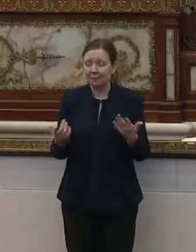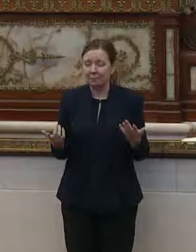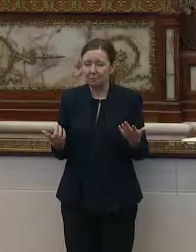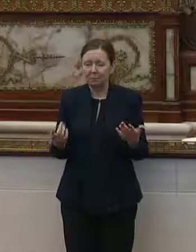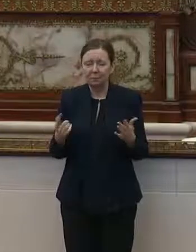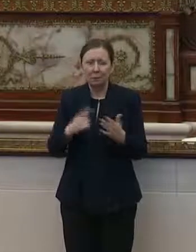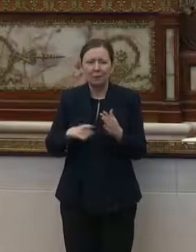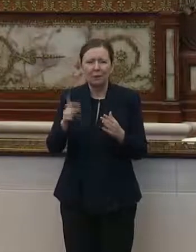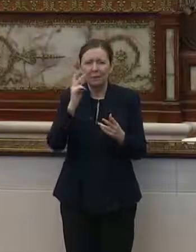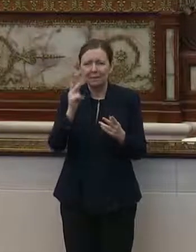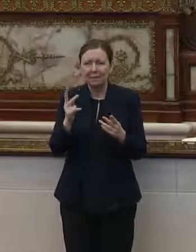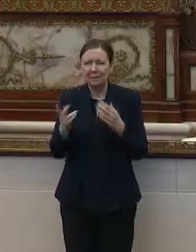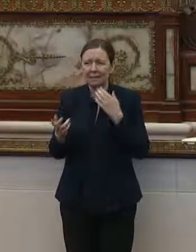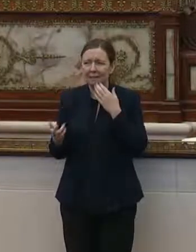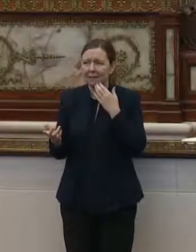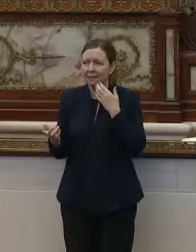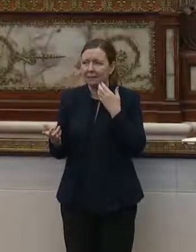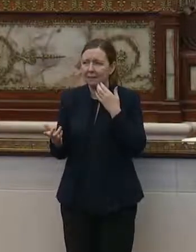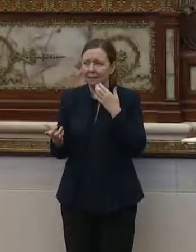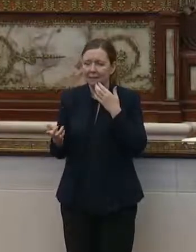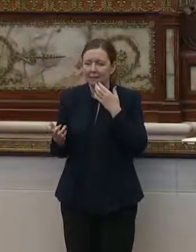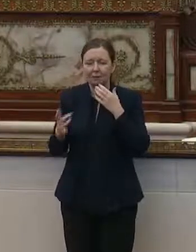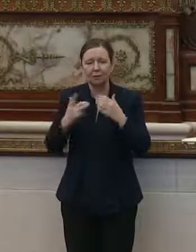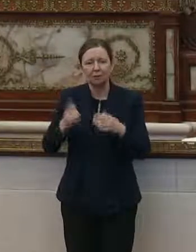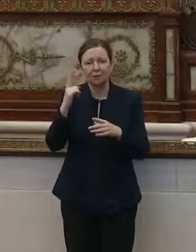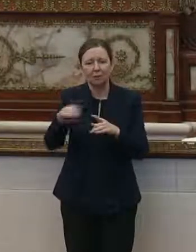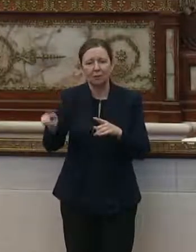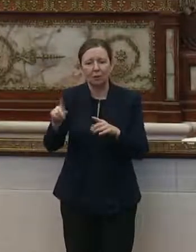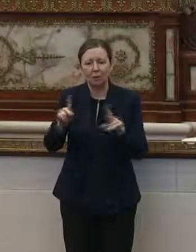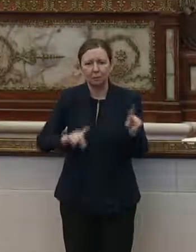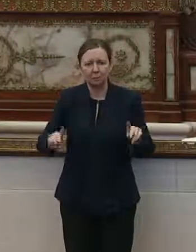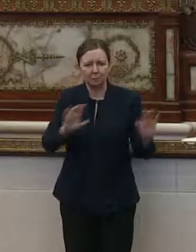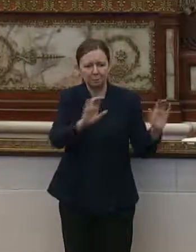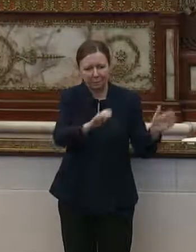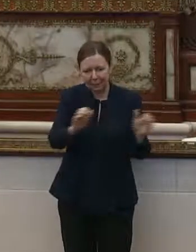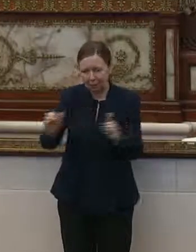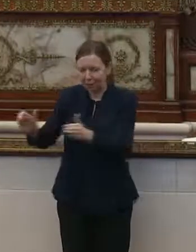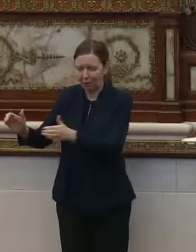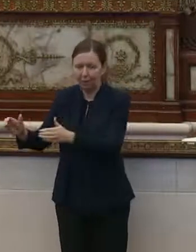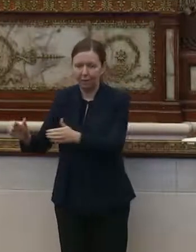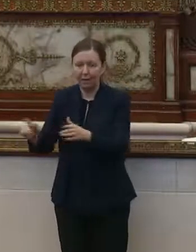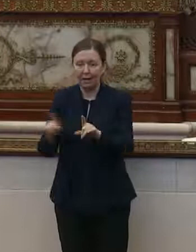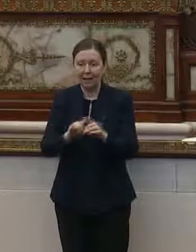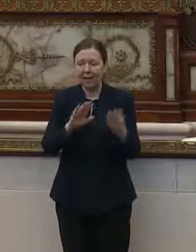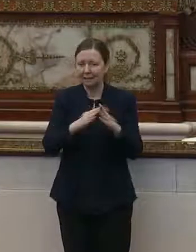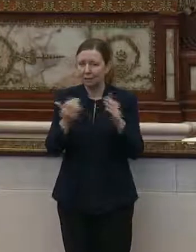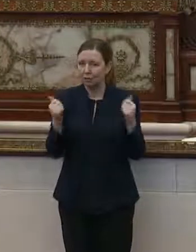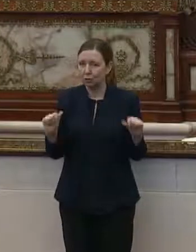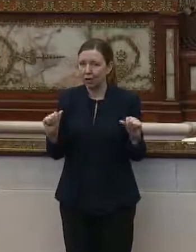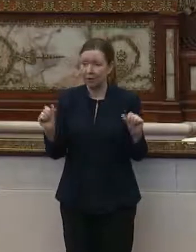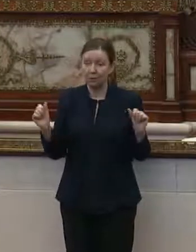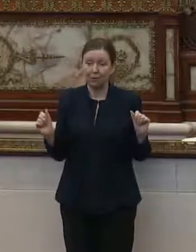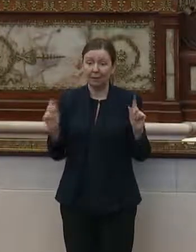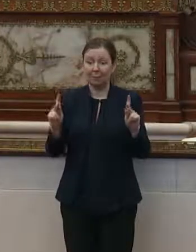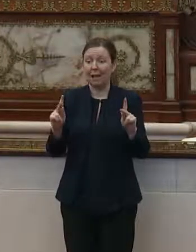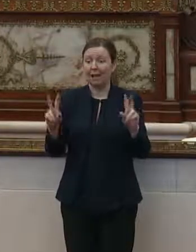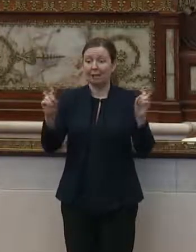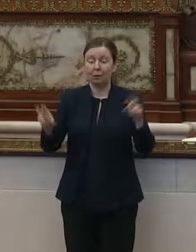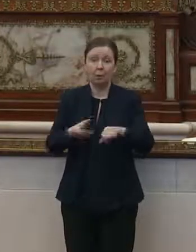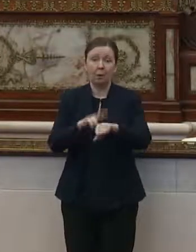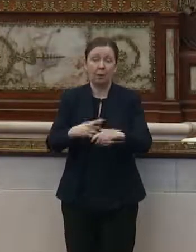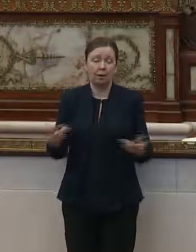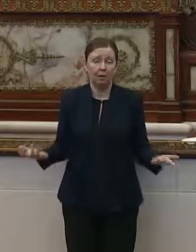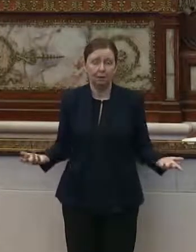What are you seeing the trends for those constituencies as cities try to get back to whatever our new normal is going to be? What